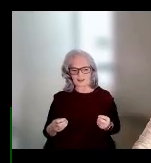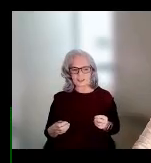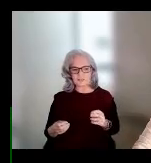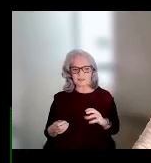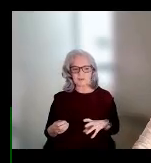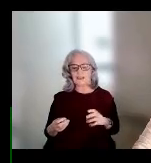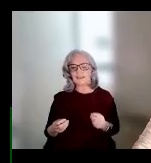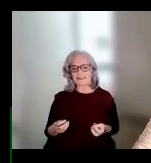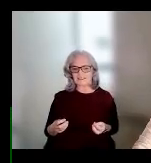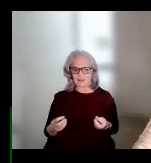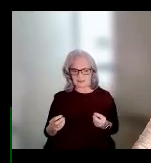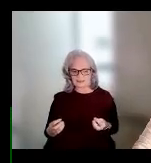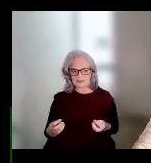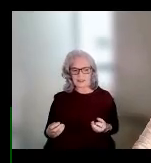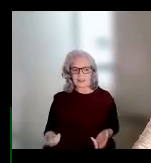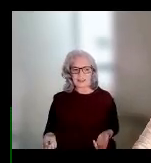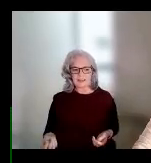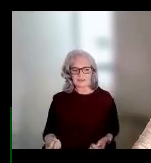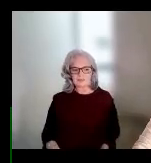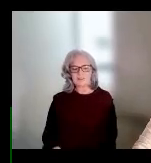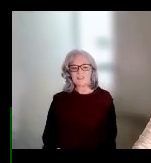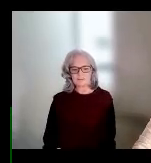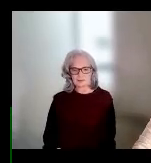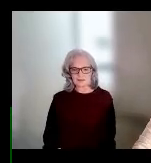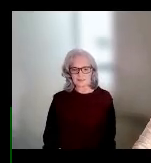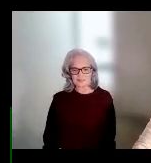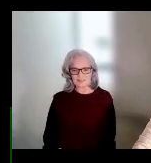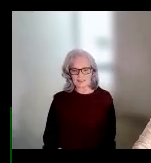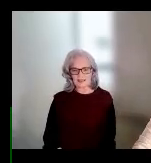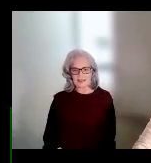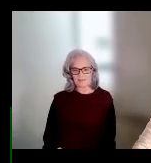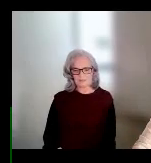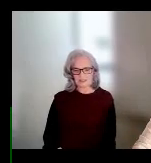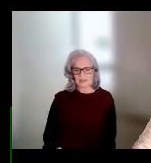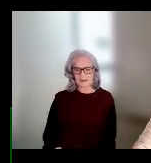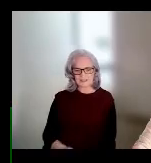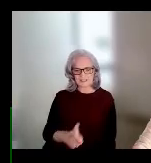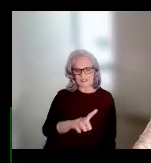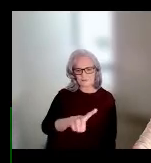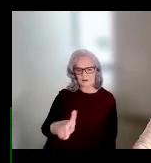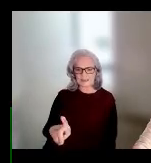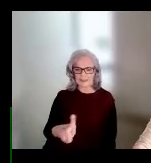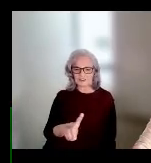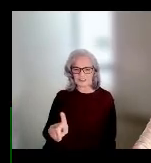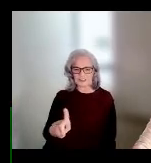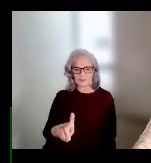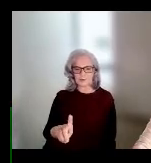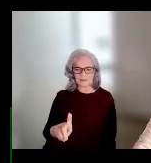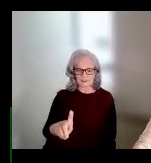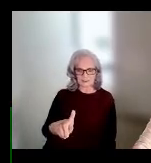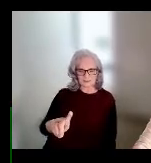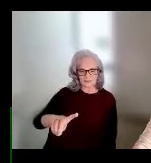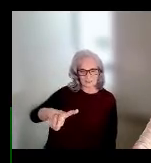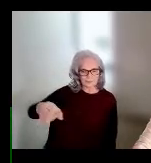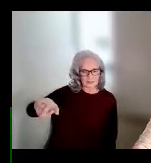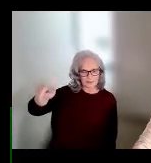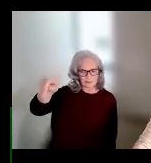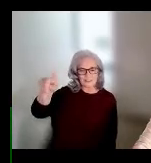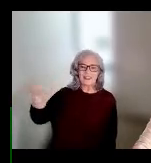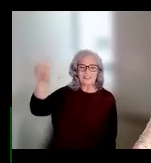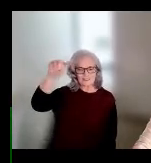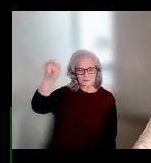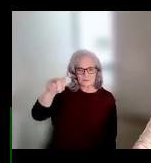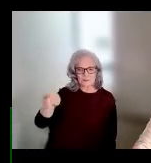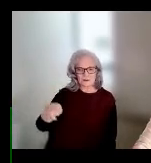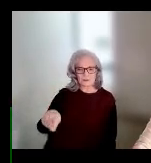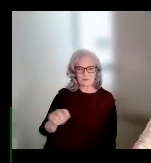individual actions, but through collective effort and from team-based care. And you can see that communication and coordination. So the little black